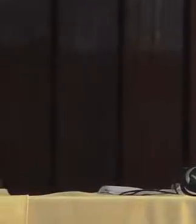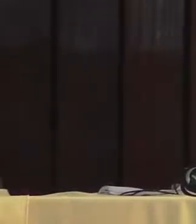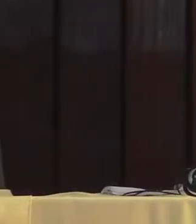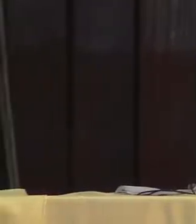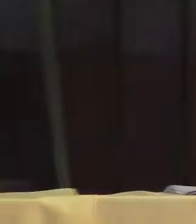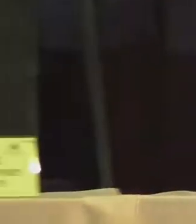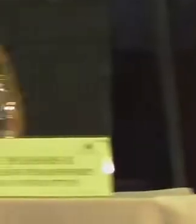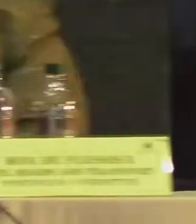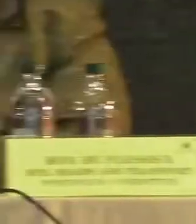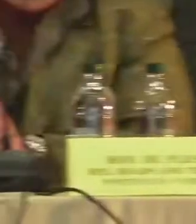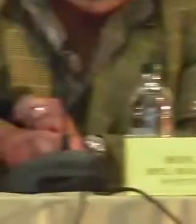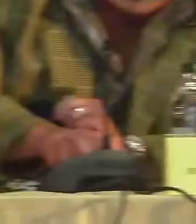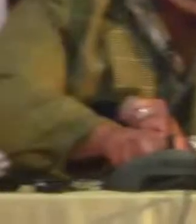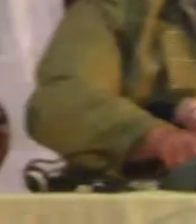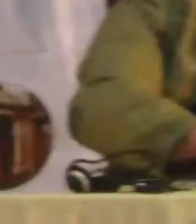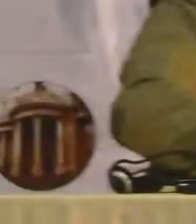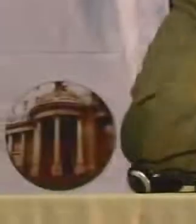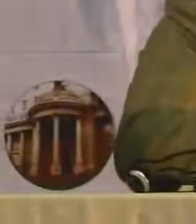Thanks.